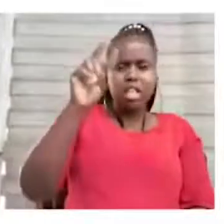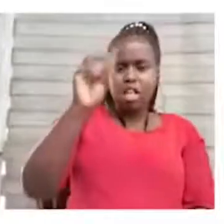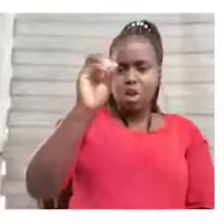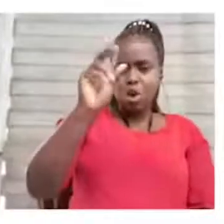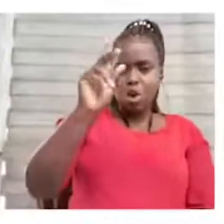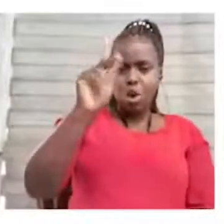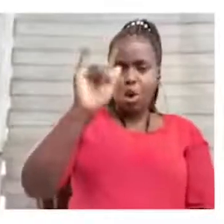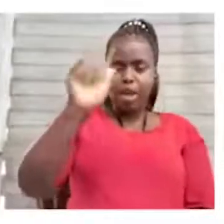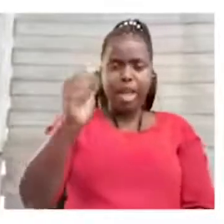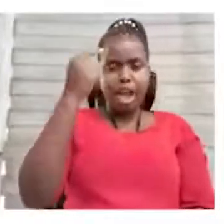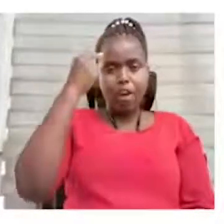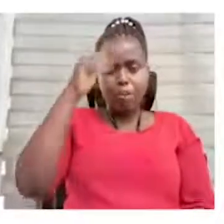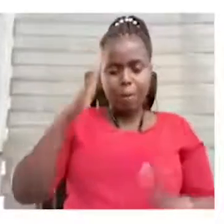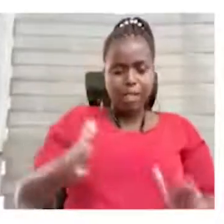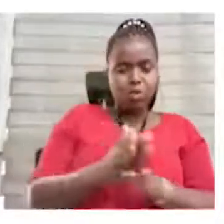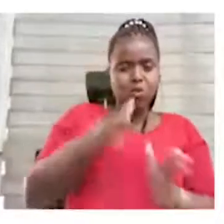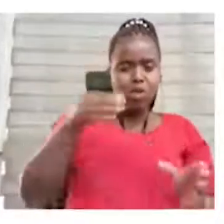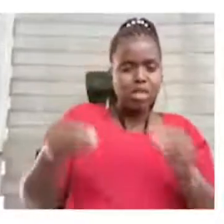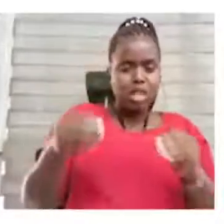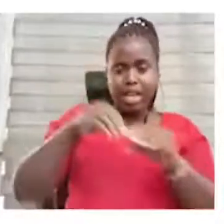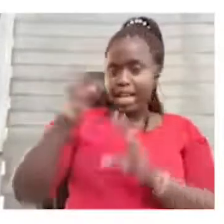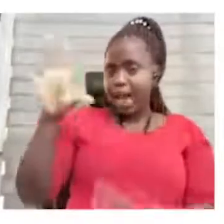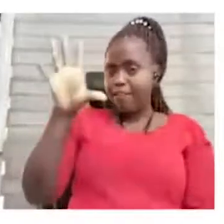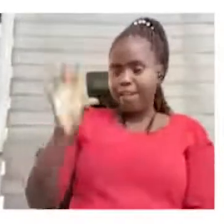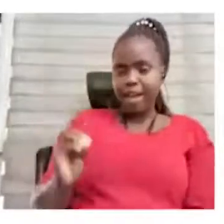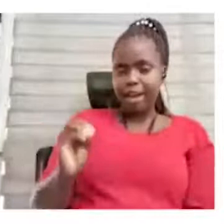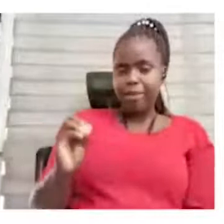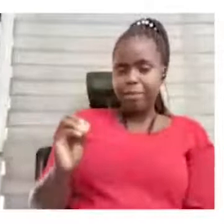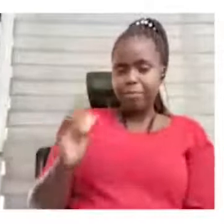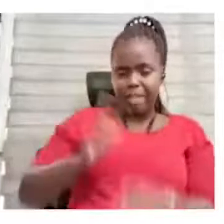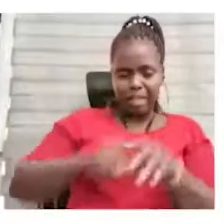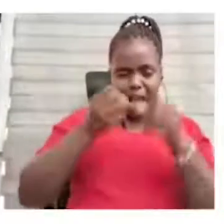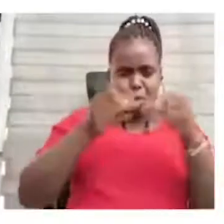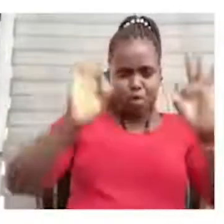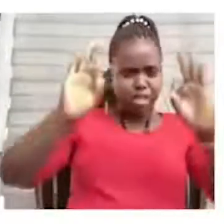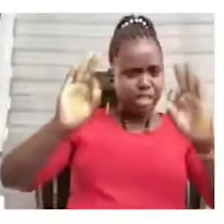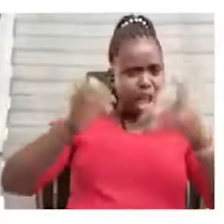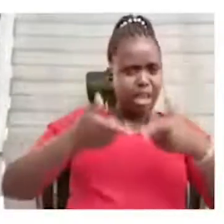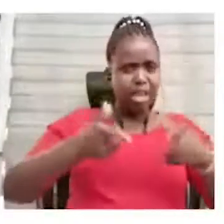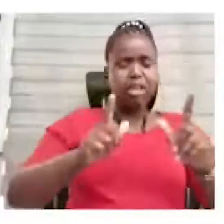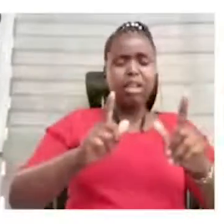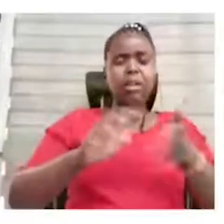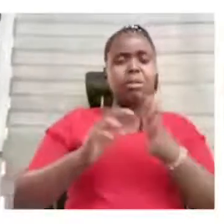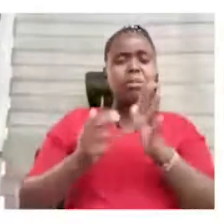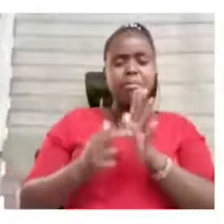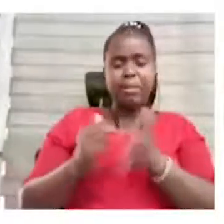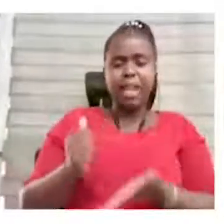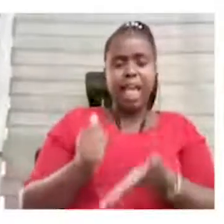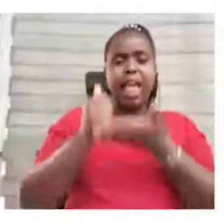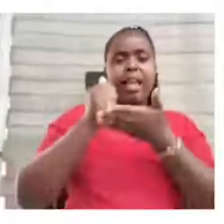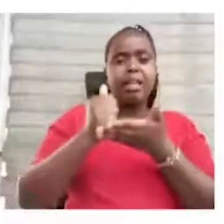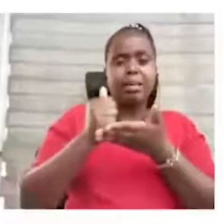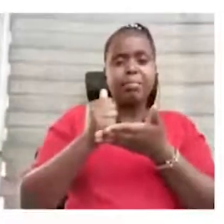impaired persons in South Africa and Africa. By launching these accessible devices, we became aware that technology as